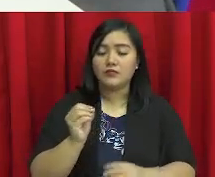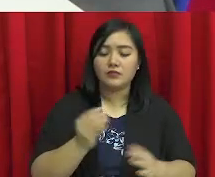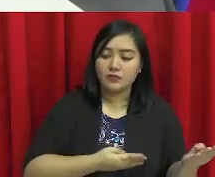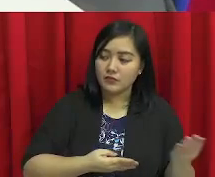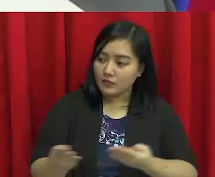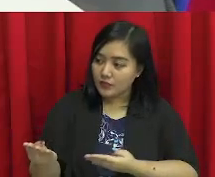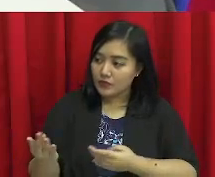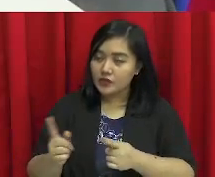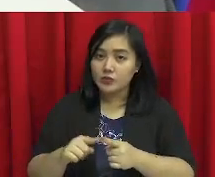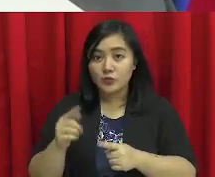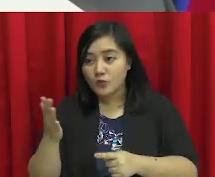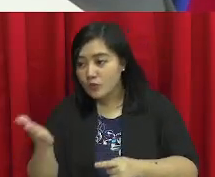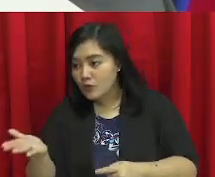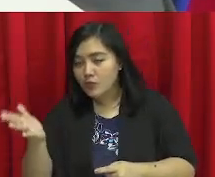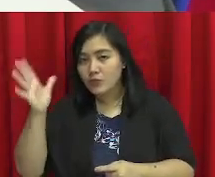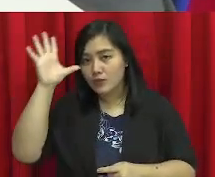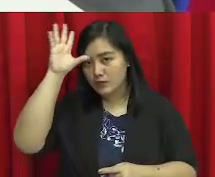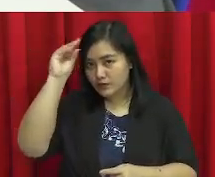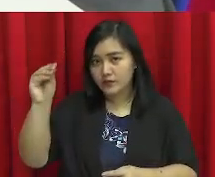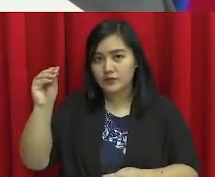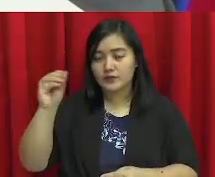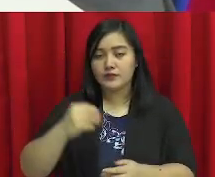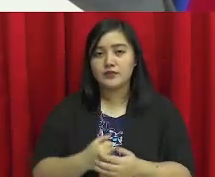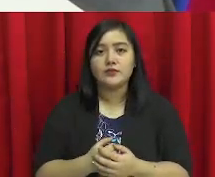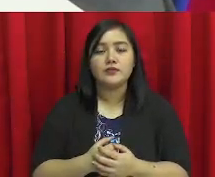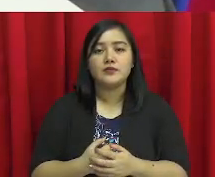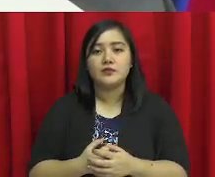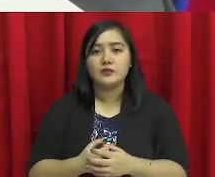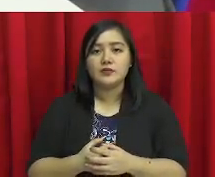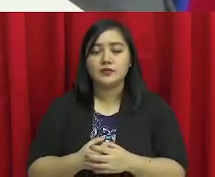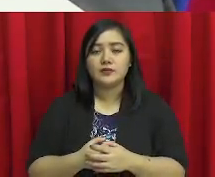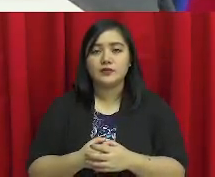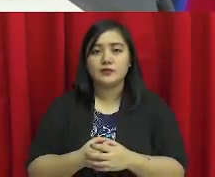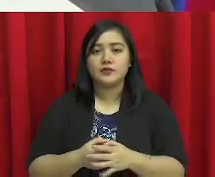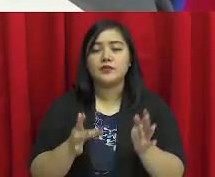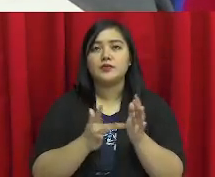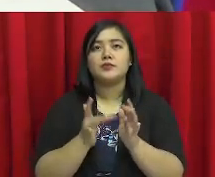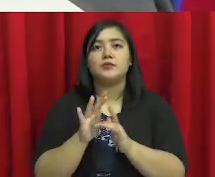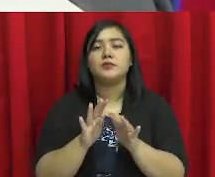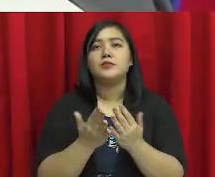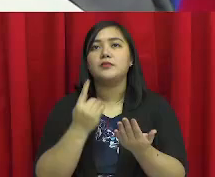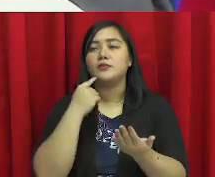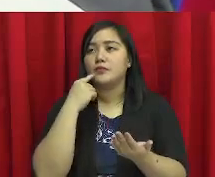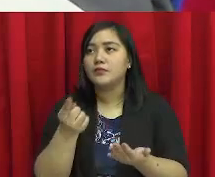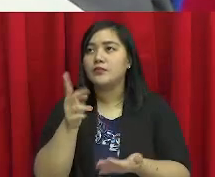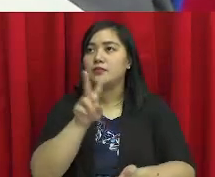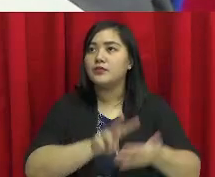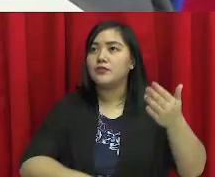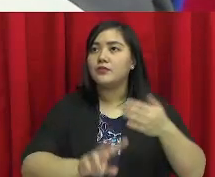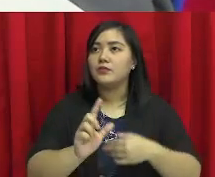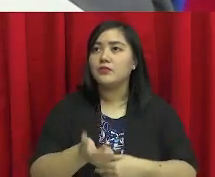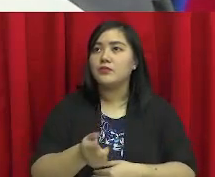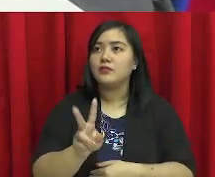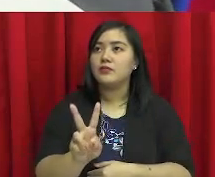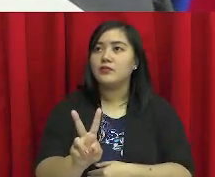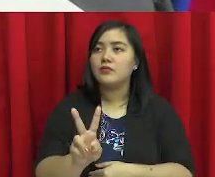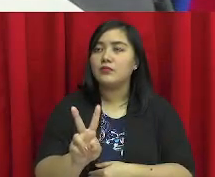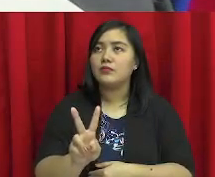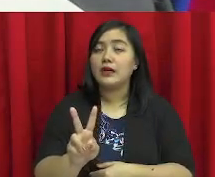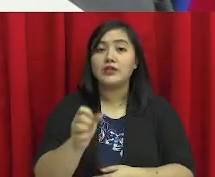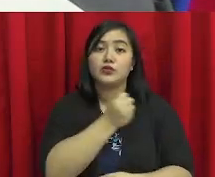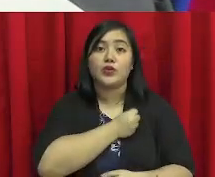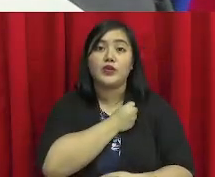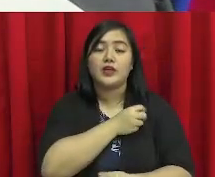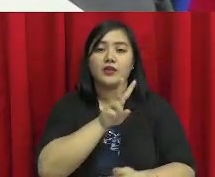man. You see? Mm-hmm. And brought her unto the man. And sabi ng Biblia, verse 23, and Adam said, this